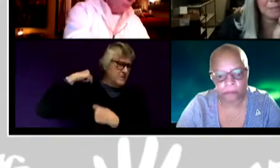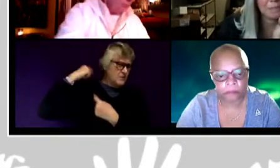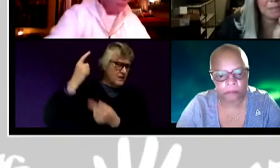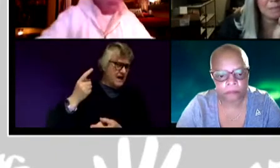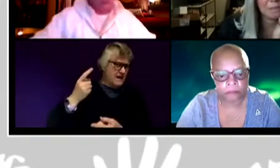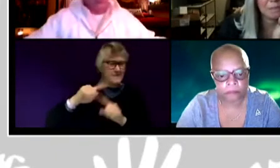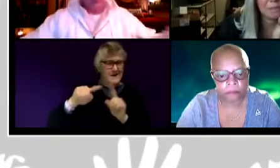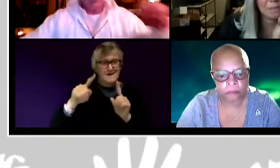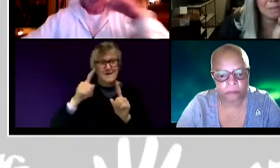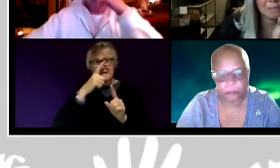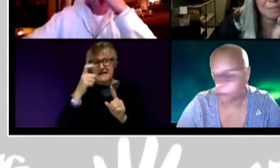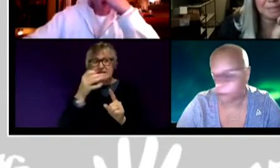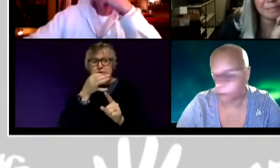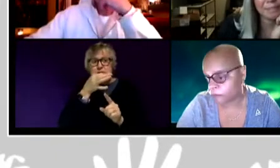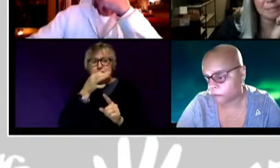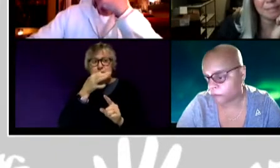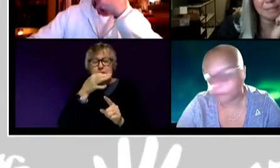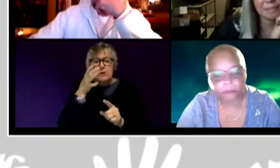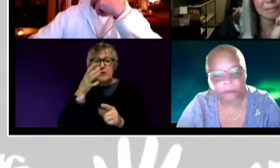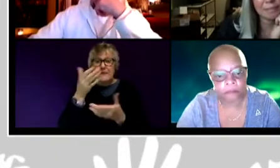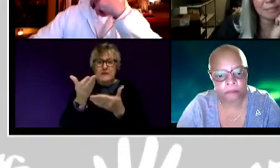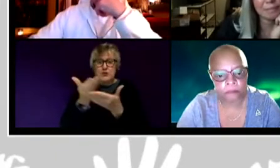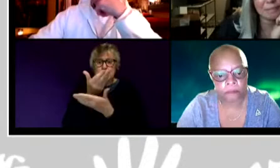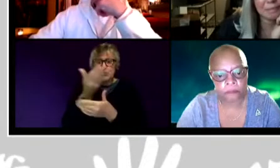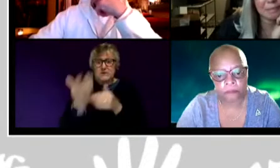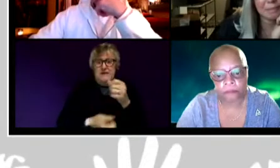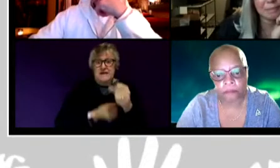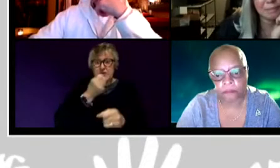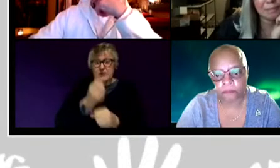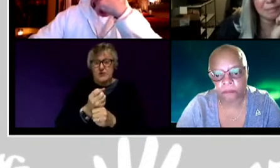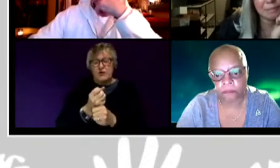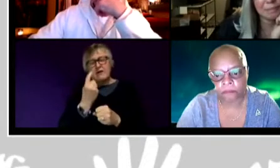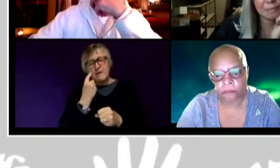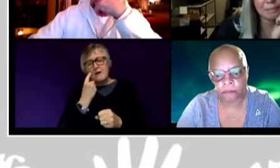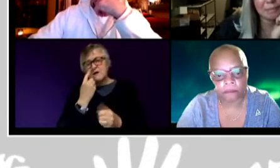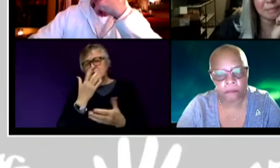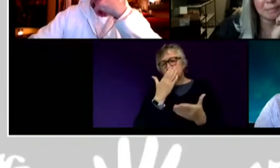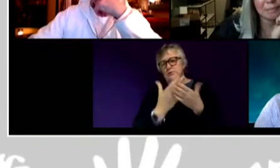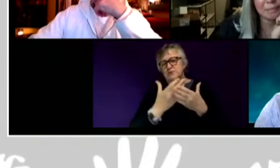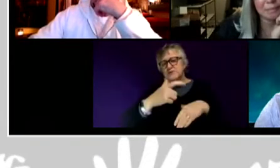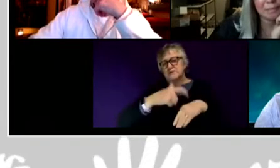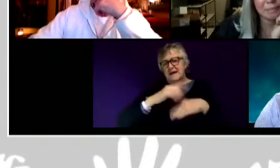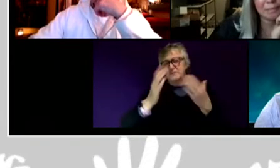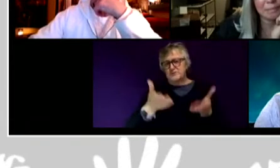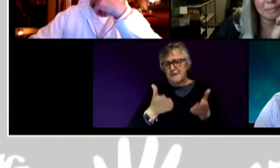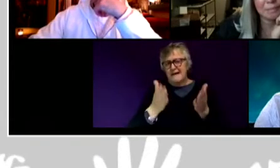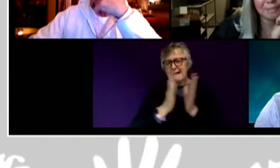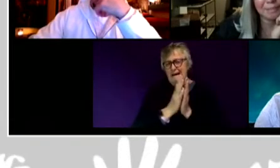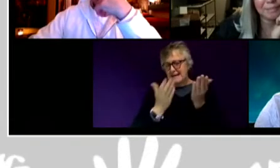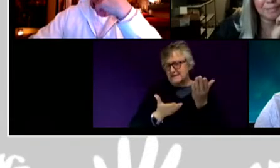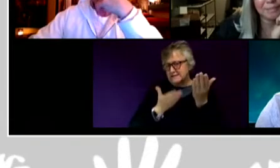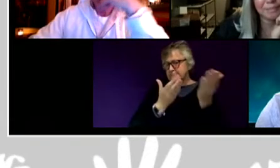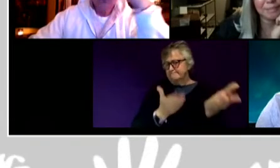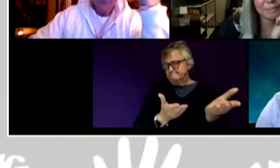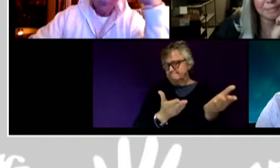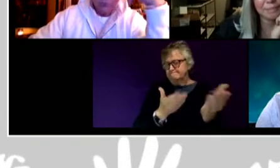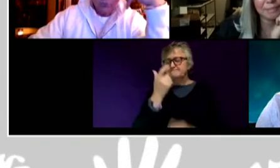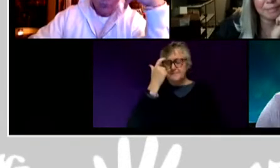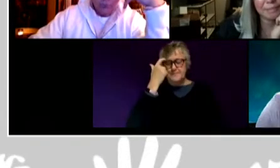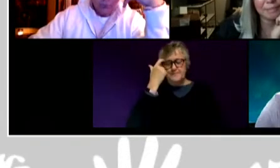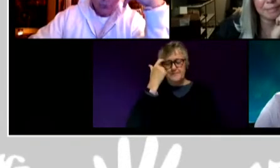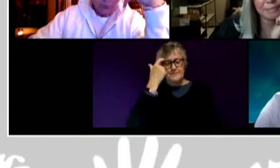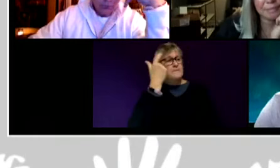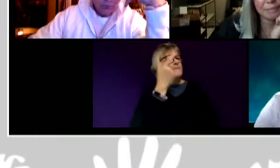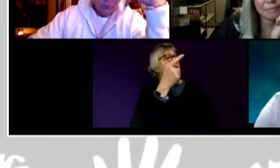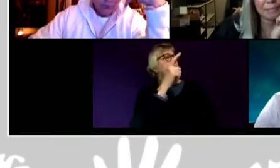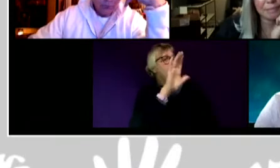year, I thought perhaps this could be a great time to introduce it. Yes, wonderful that you brought that up.